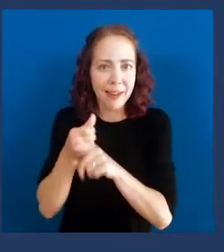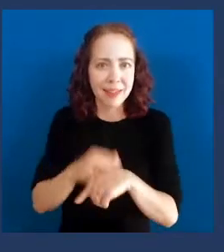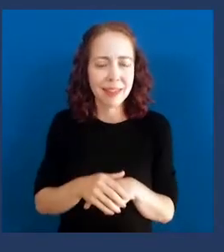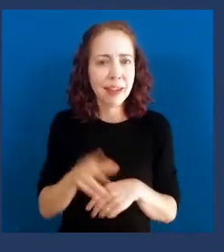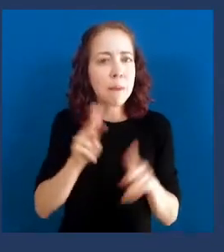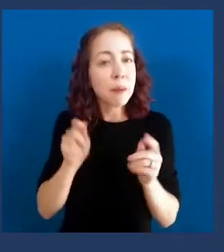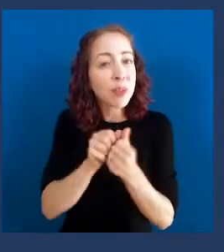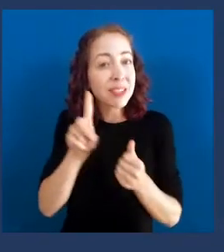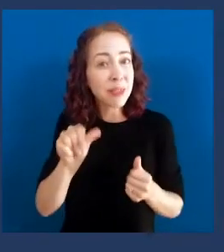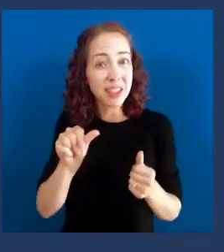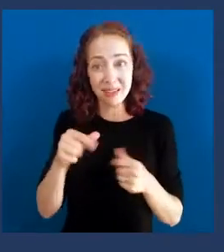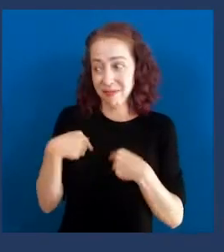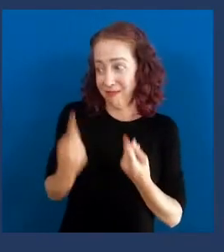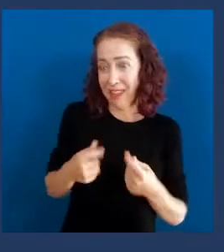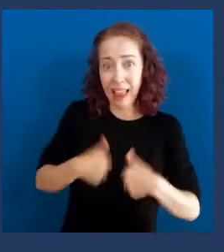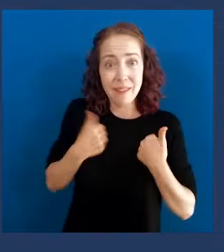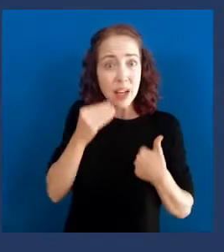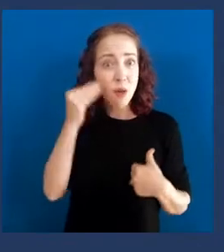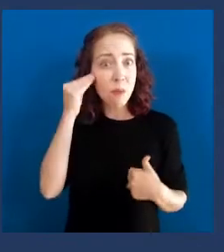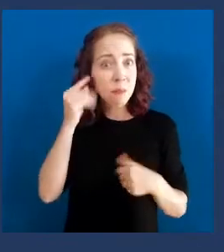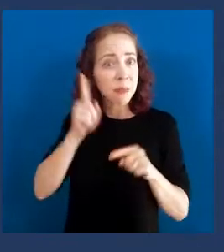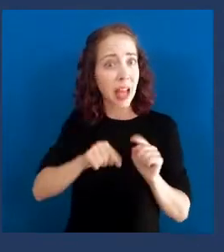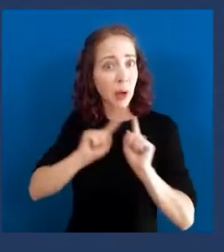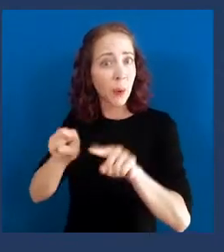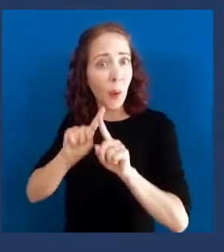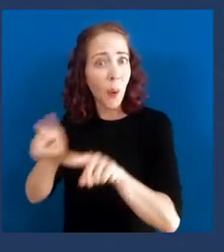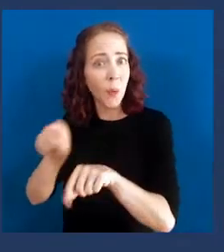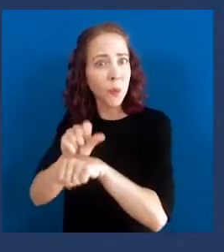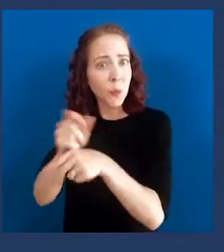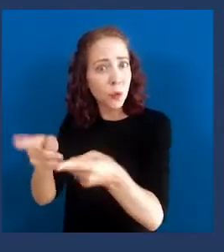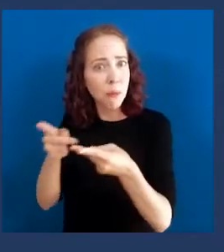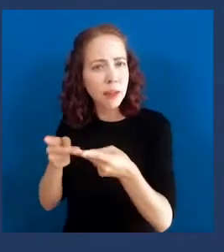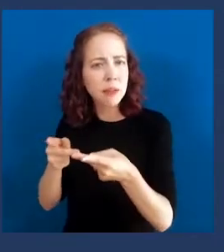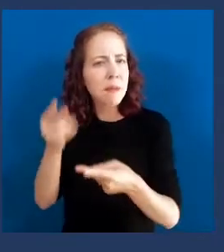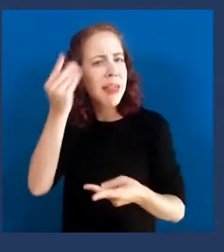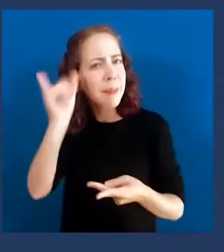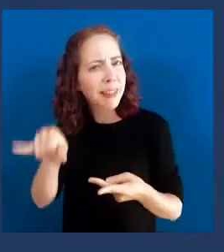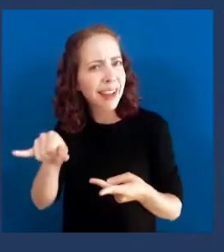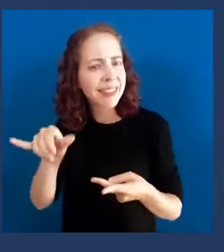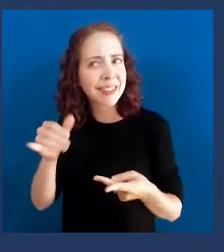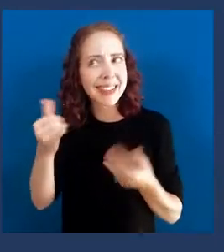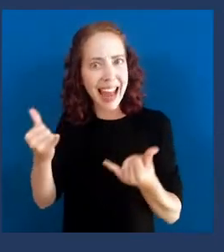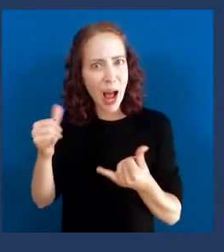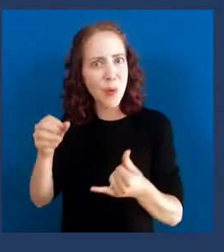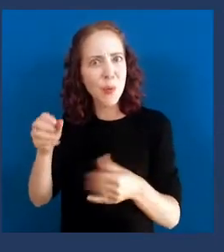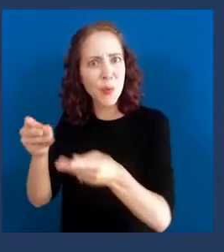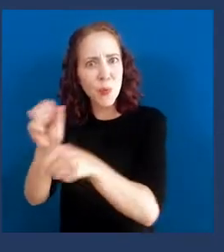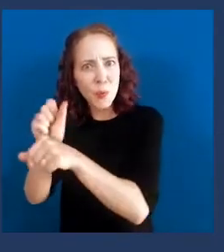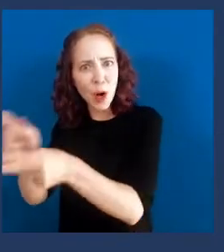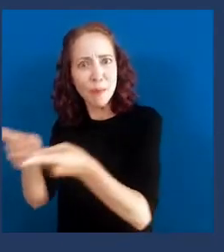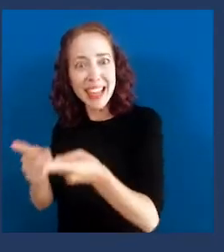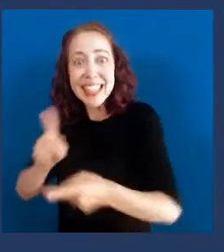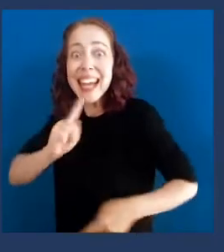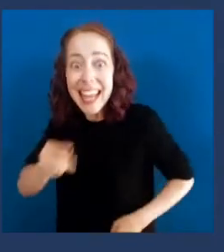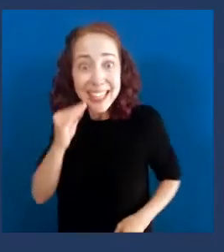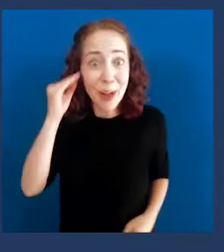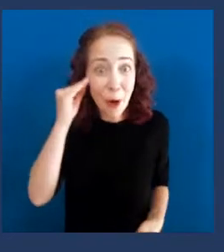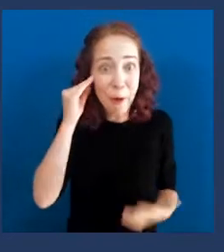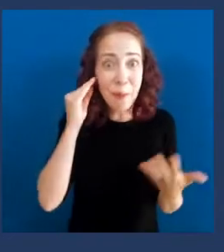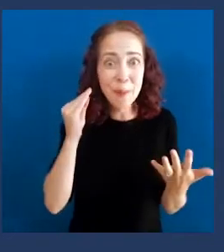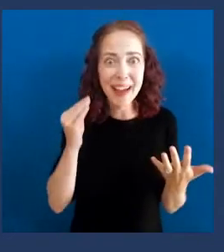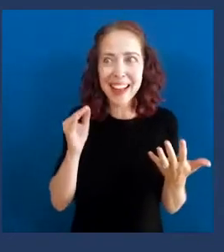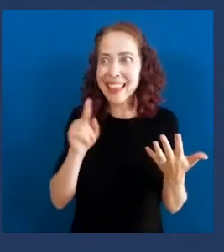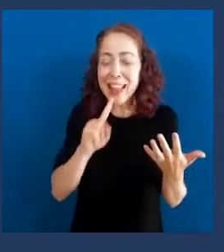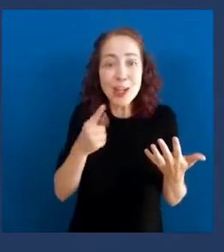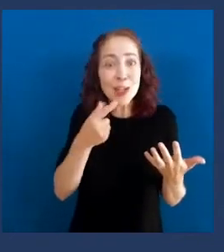disabilities have been living at home, unable to go to the workplace. Think about that for just a minute. But now the workplace is home. There's amazing goodness here.